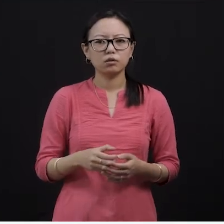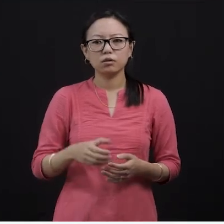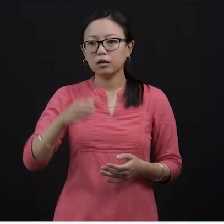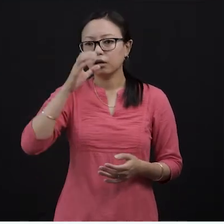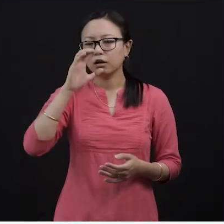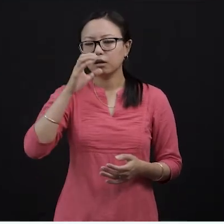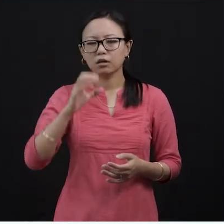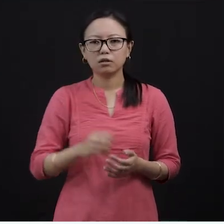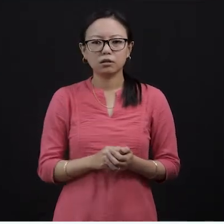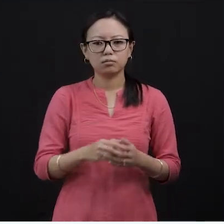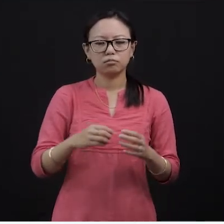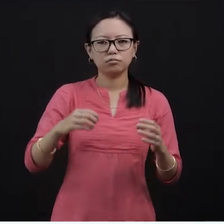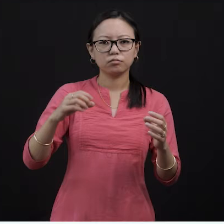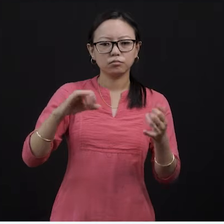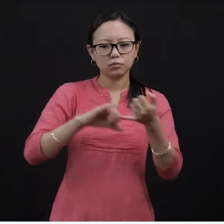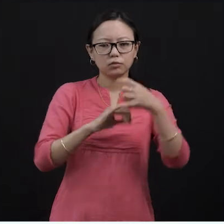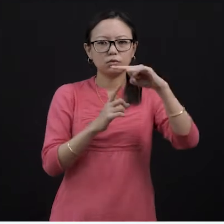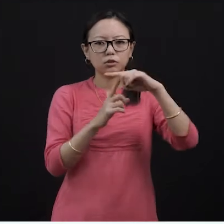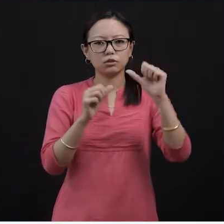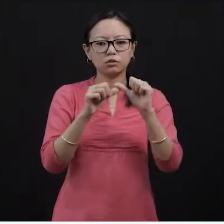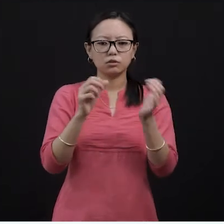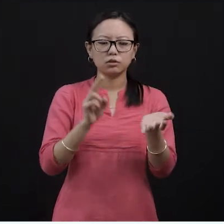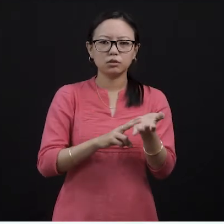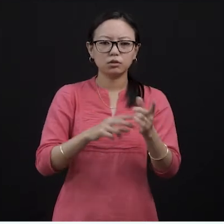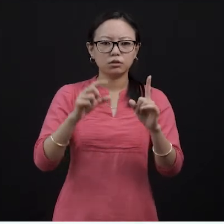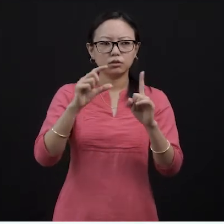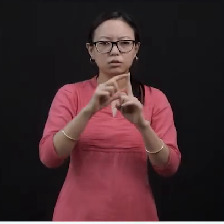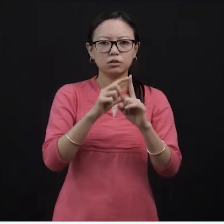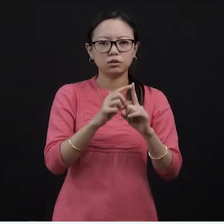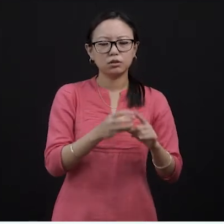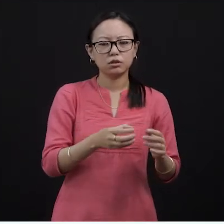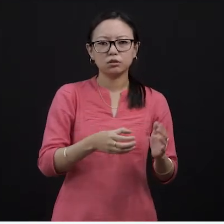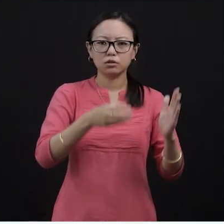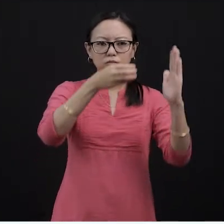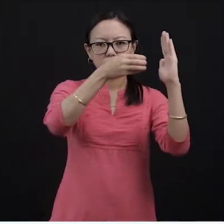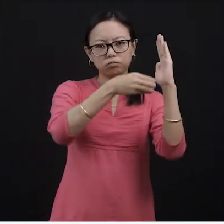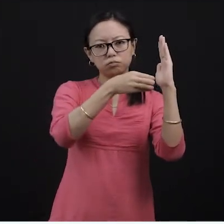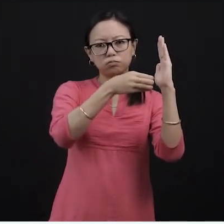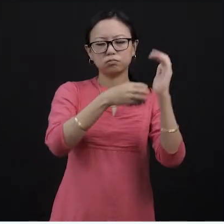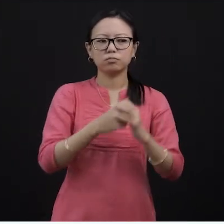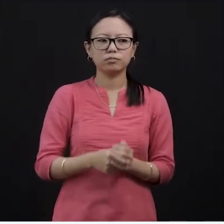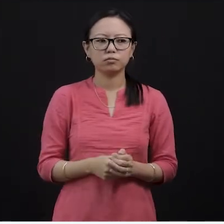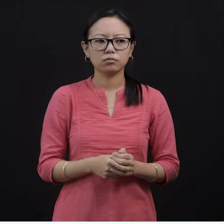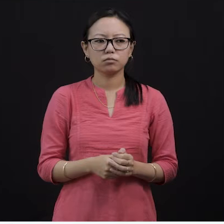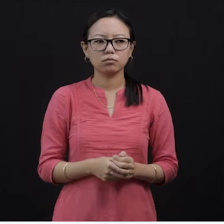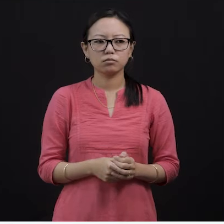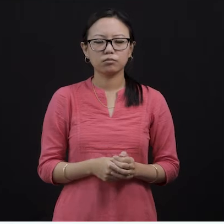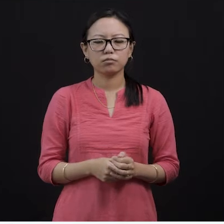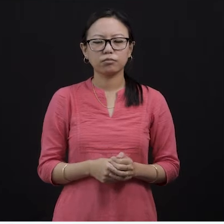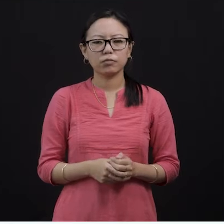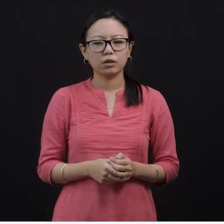okay? And then we will take out one thread from here and we will tie the thread with this